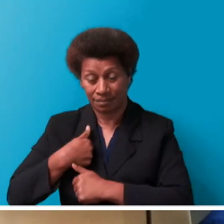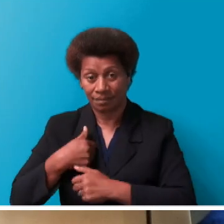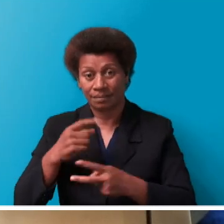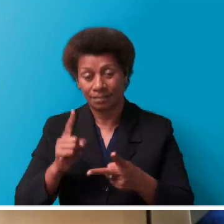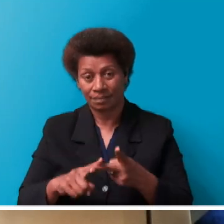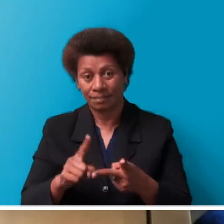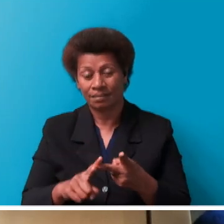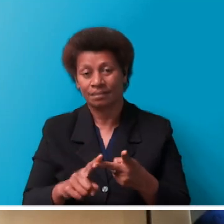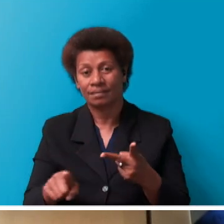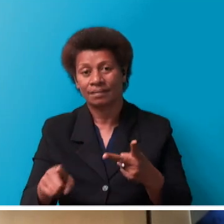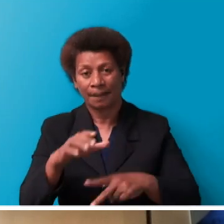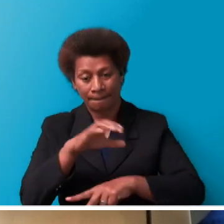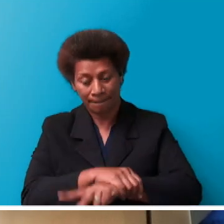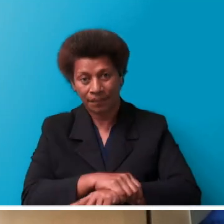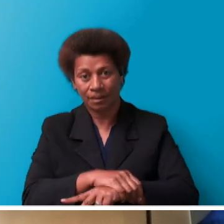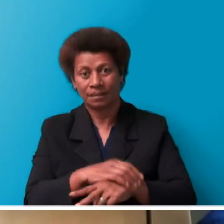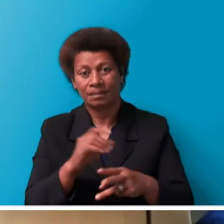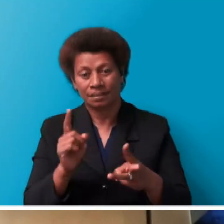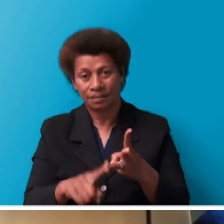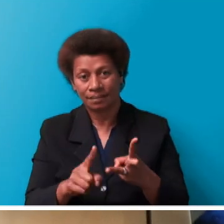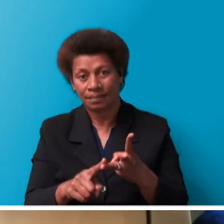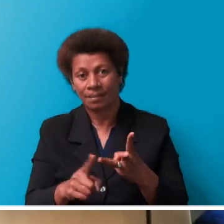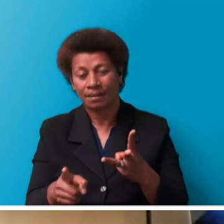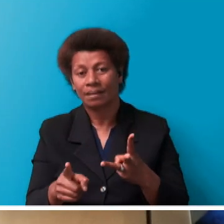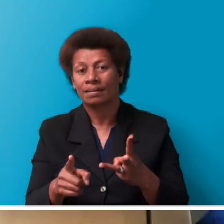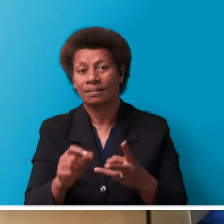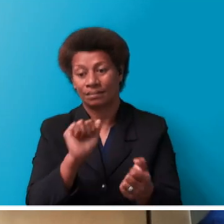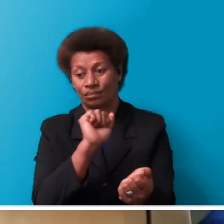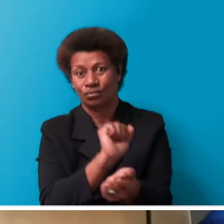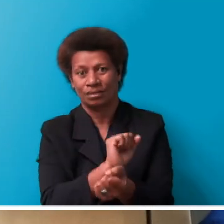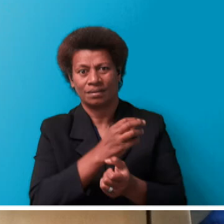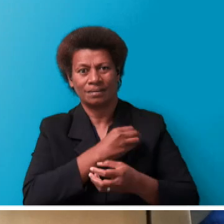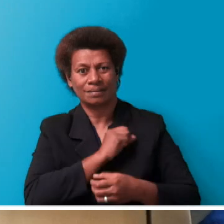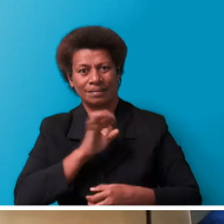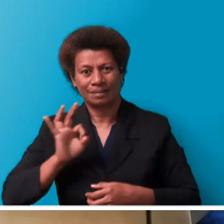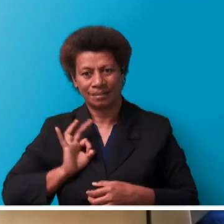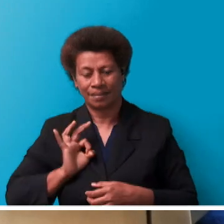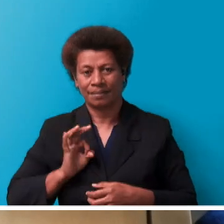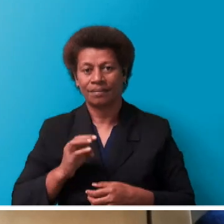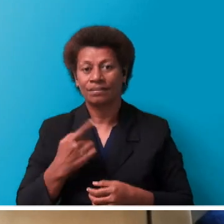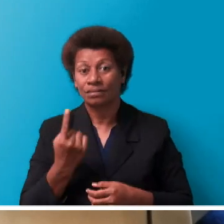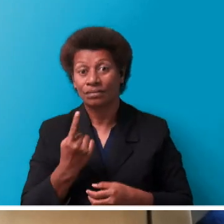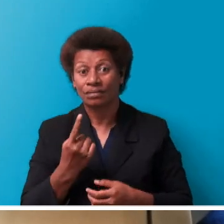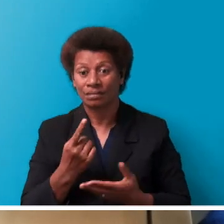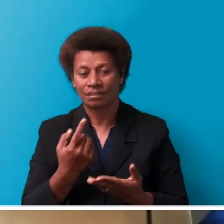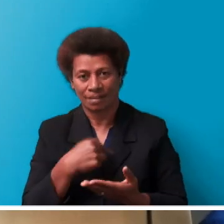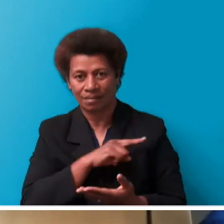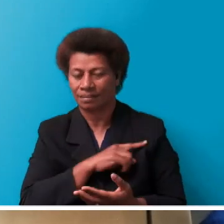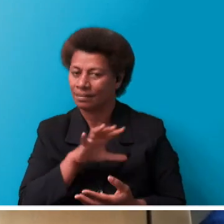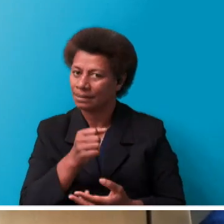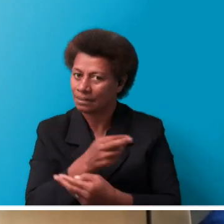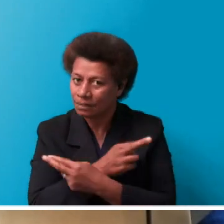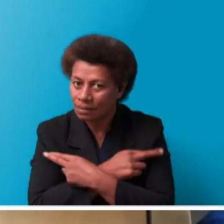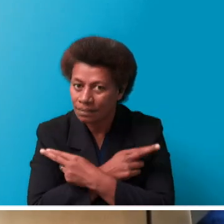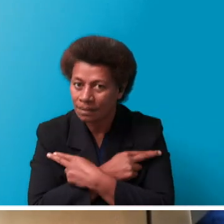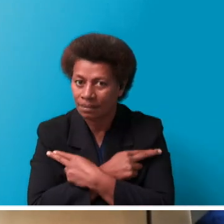who have retired from active duty and deserve our respect and our support. These veterans have